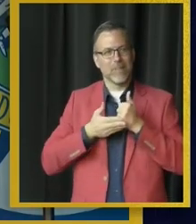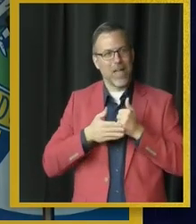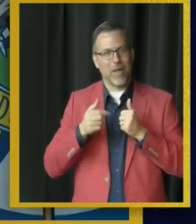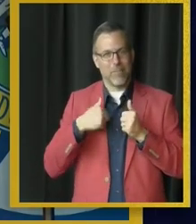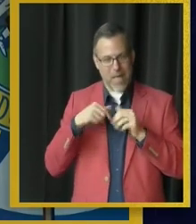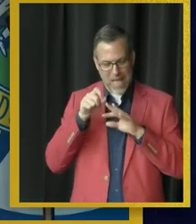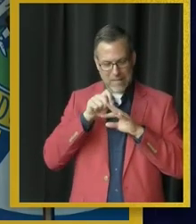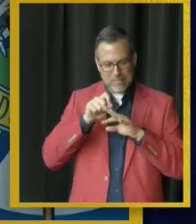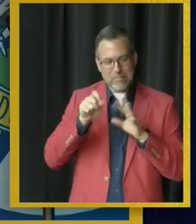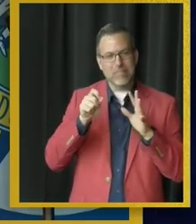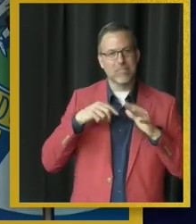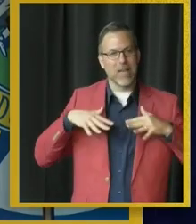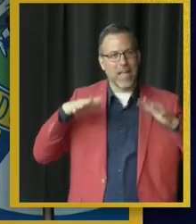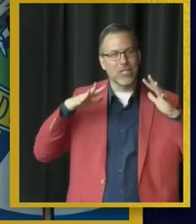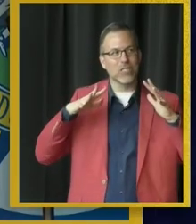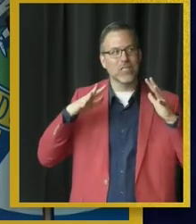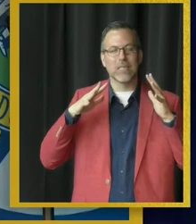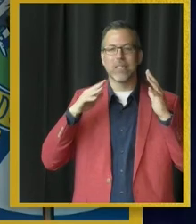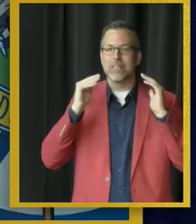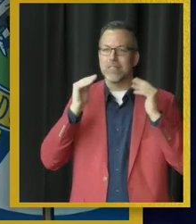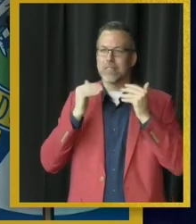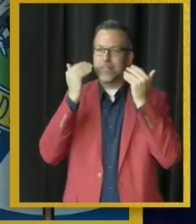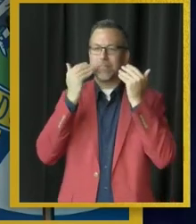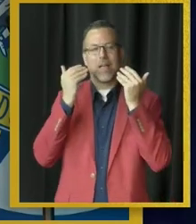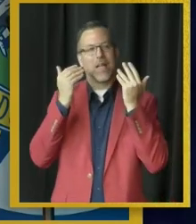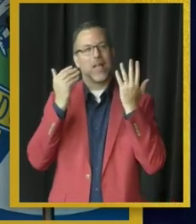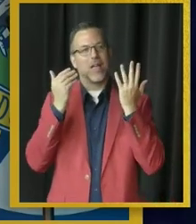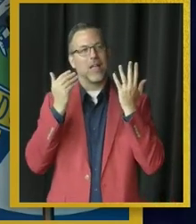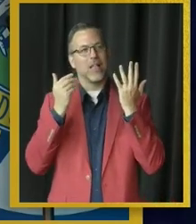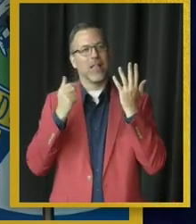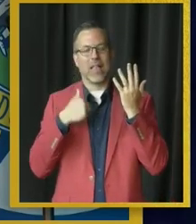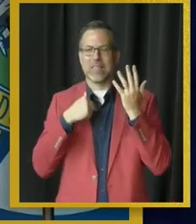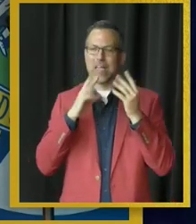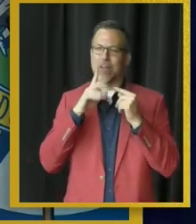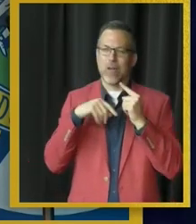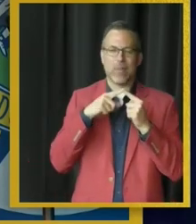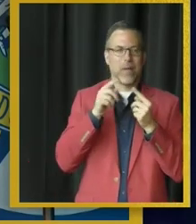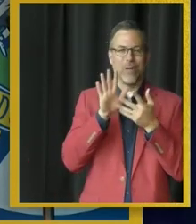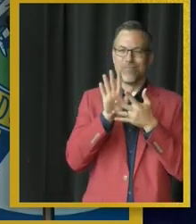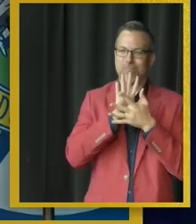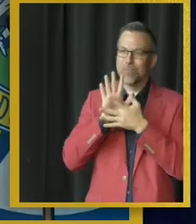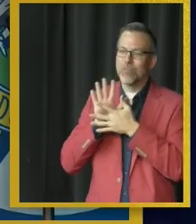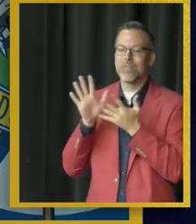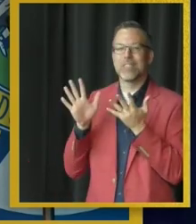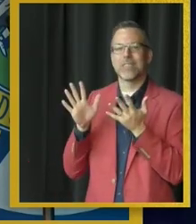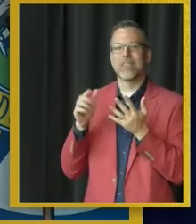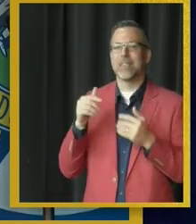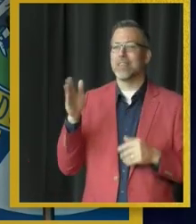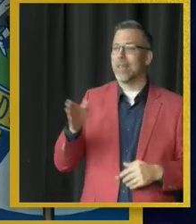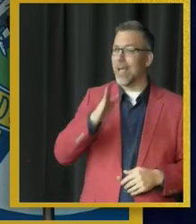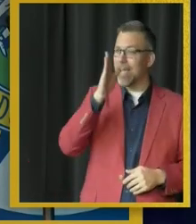at them, smile as I go on tangents about movies, and never complain that I talk too much.